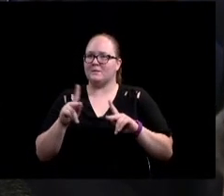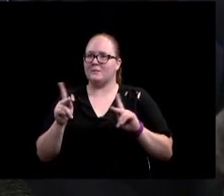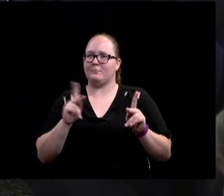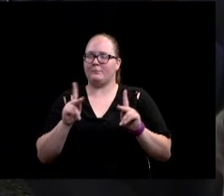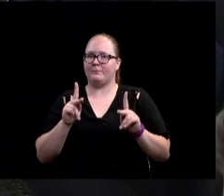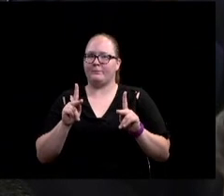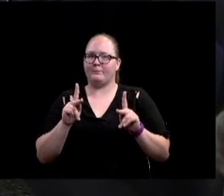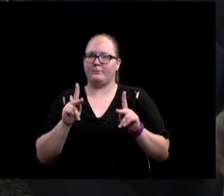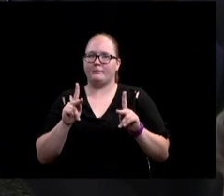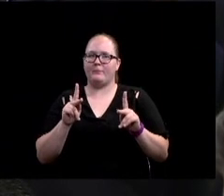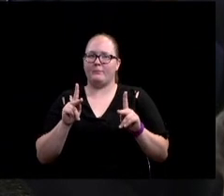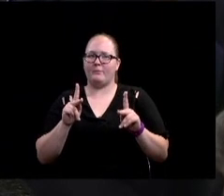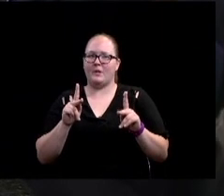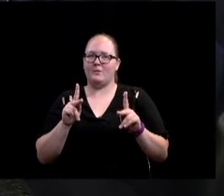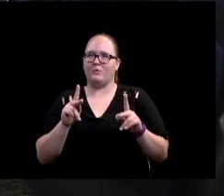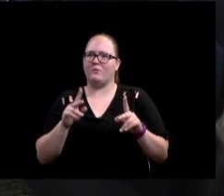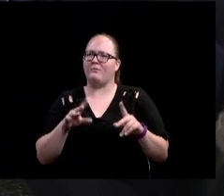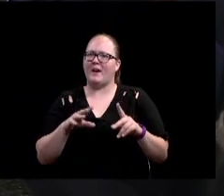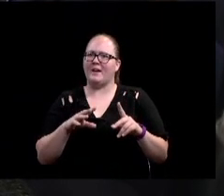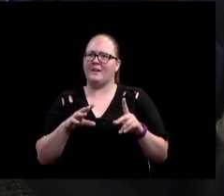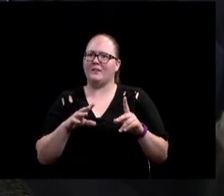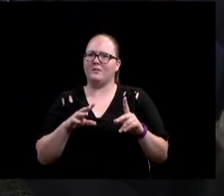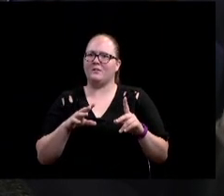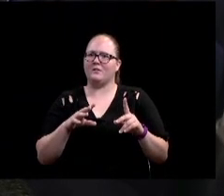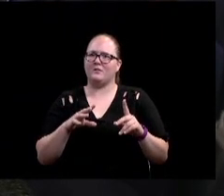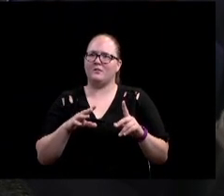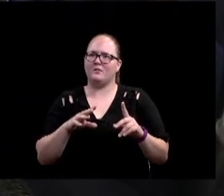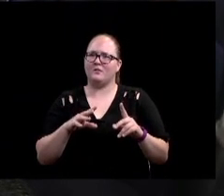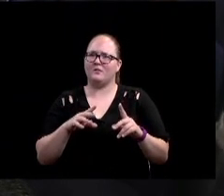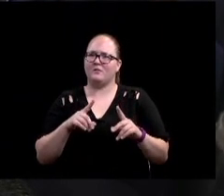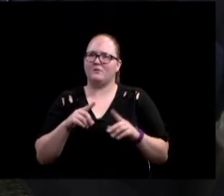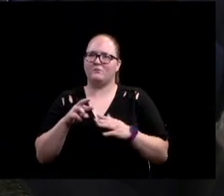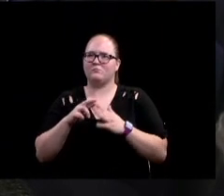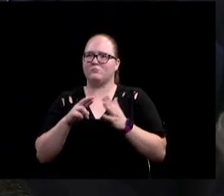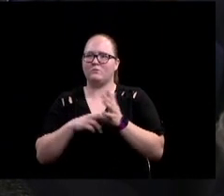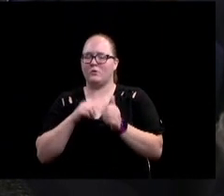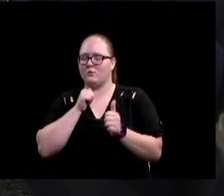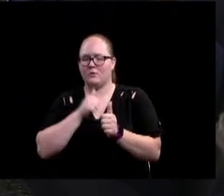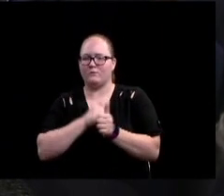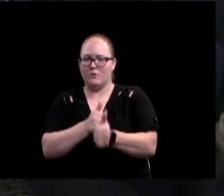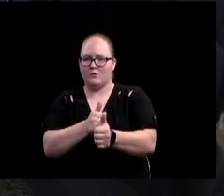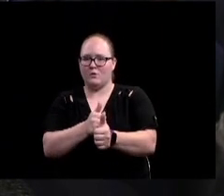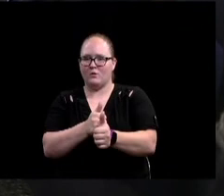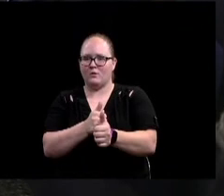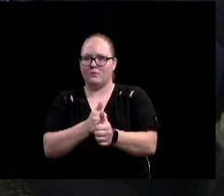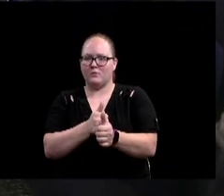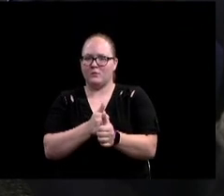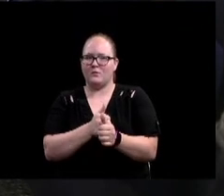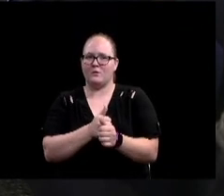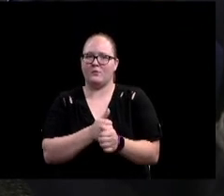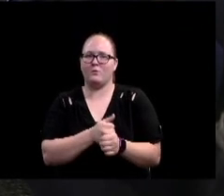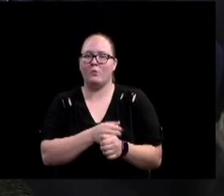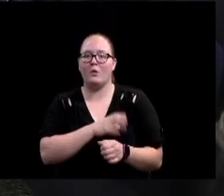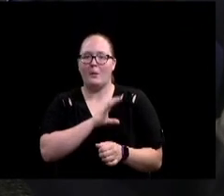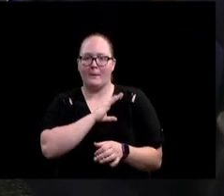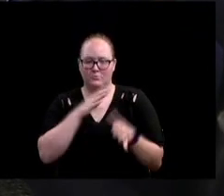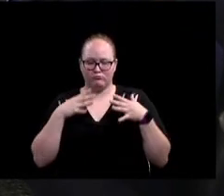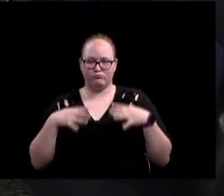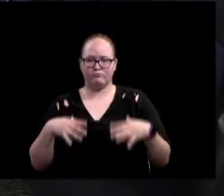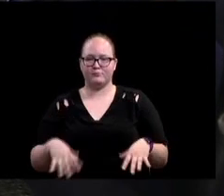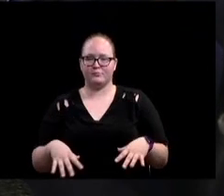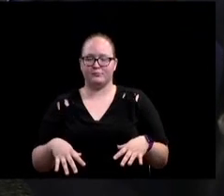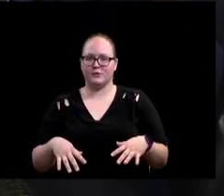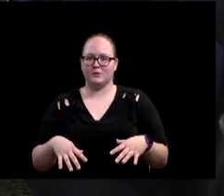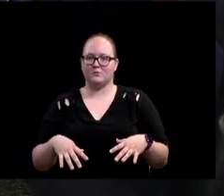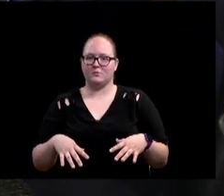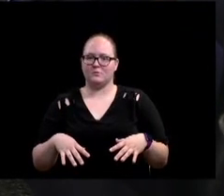it turns out we are humans to wear the badge and the uniform, and unfortunately, sometimes they do